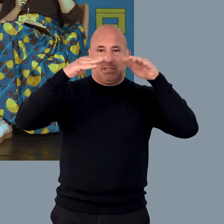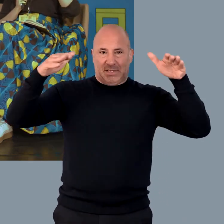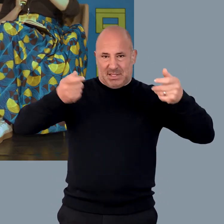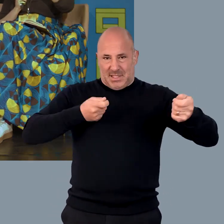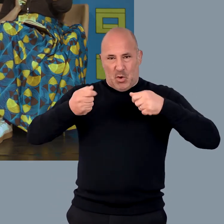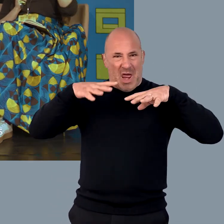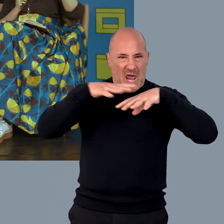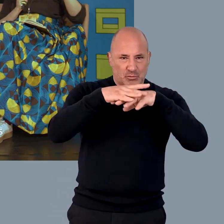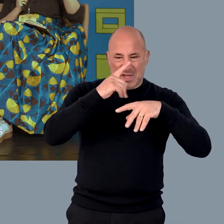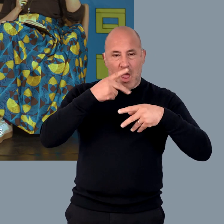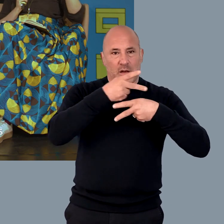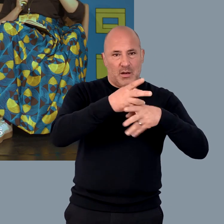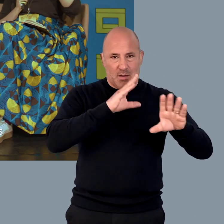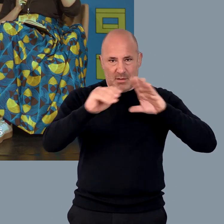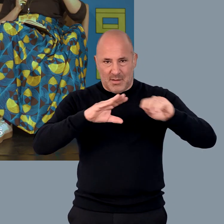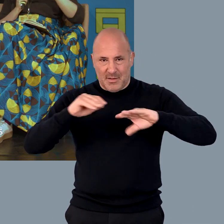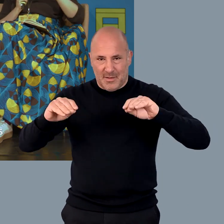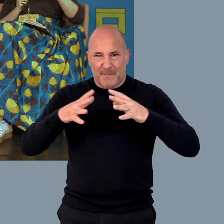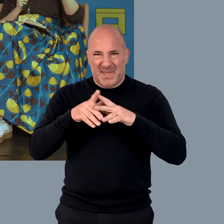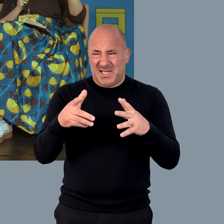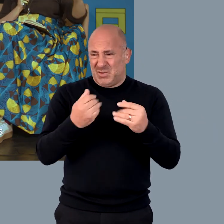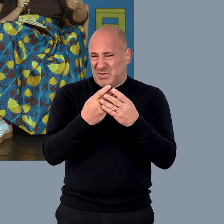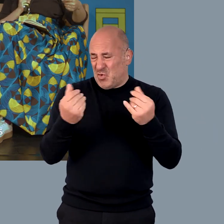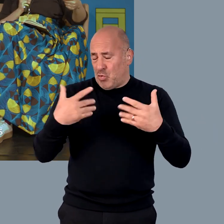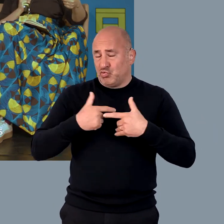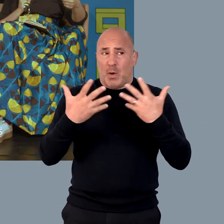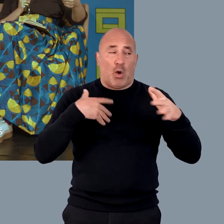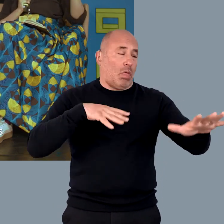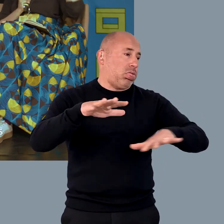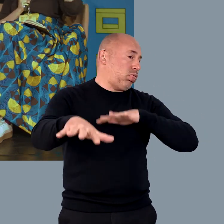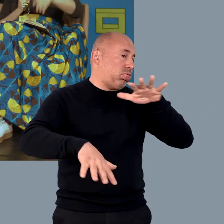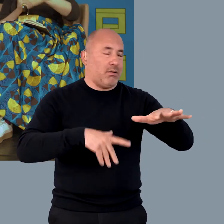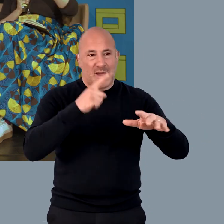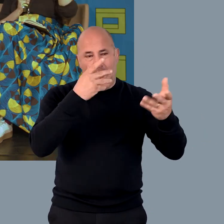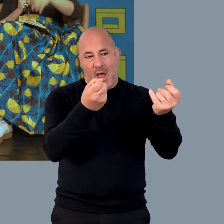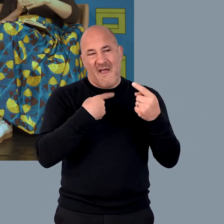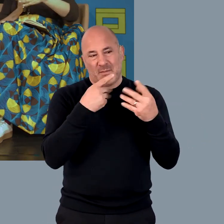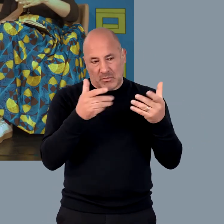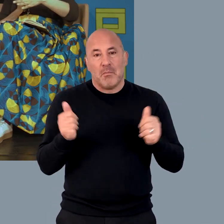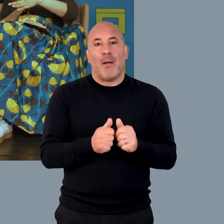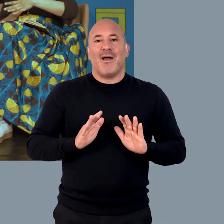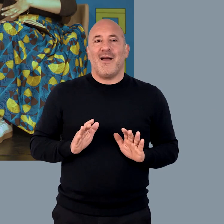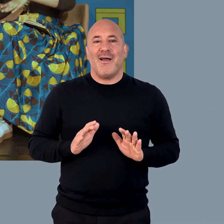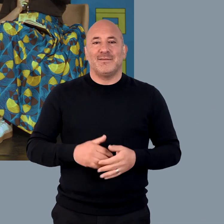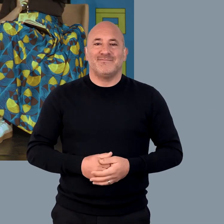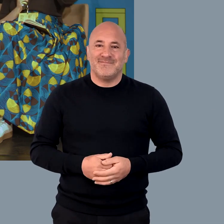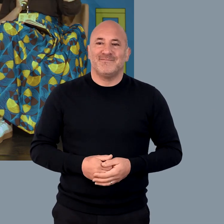think that there are umbrella organisations or other networks that can do that curation piece and cut through that overwhelm